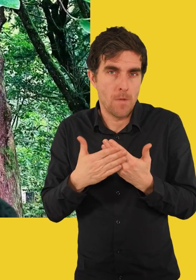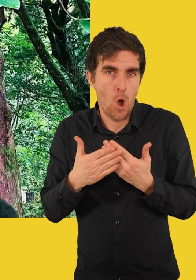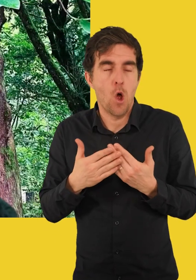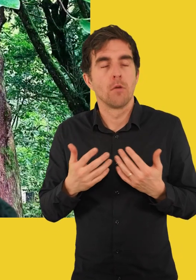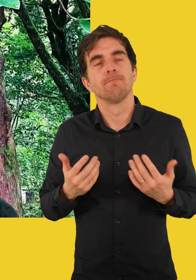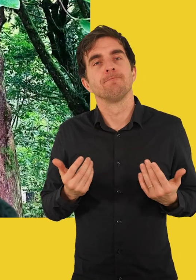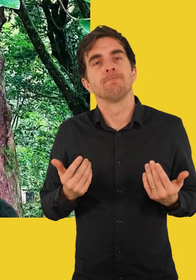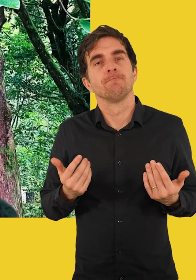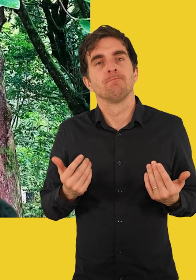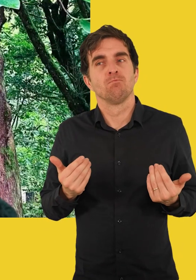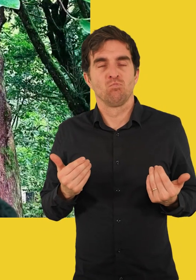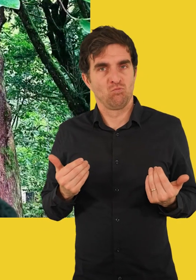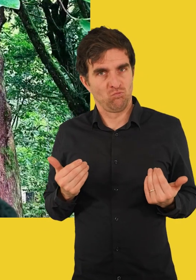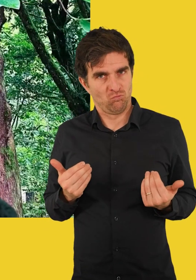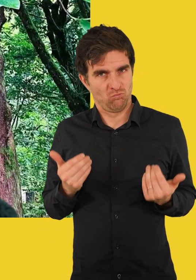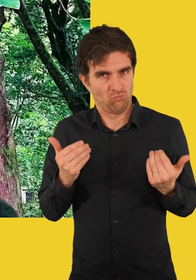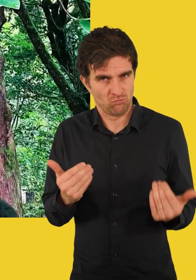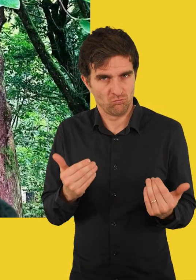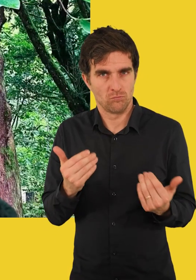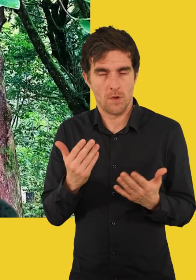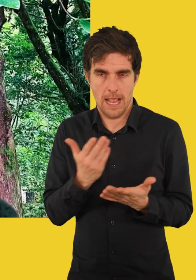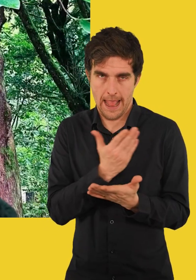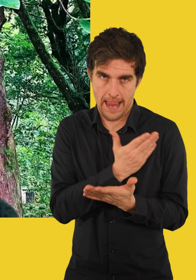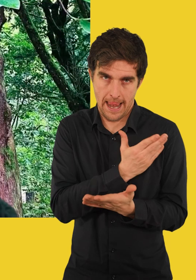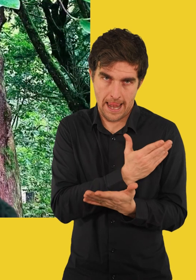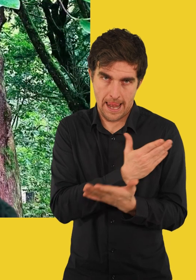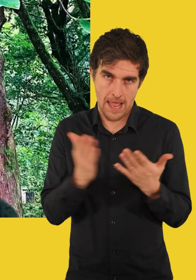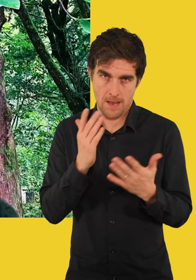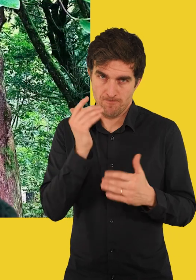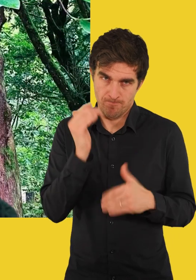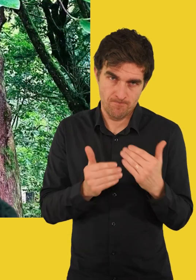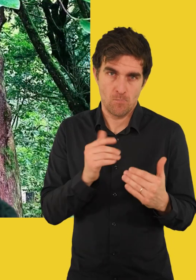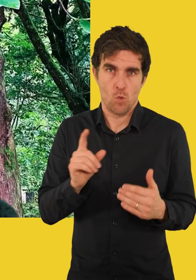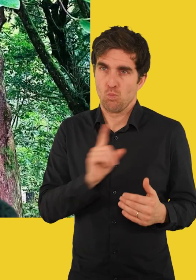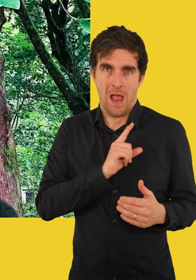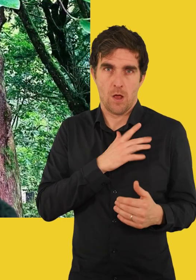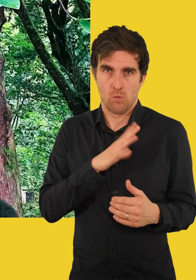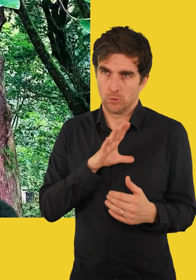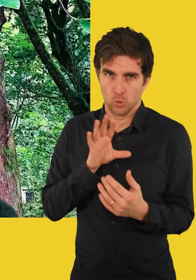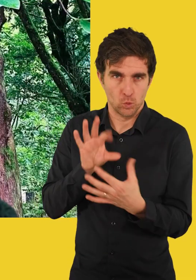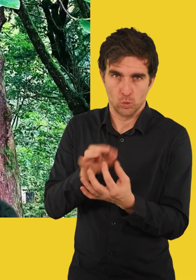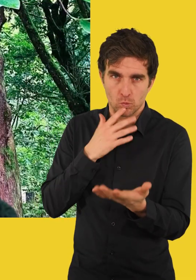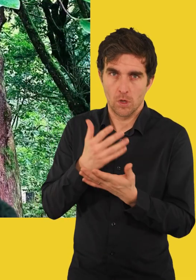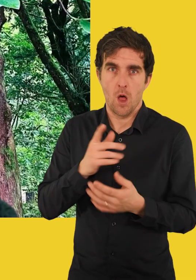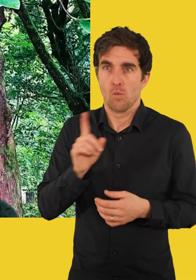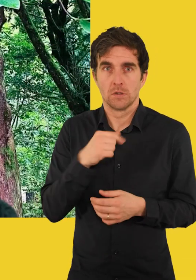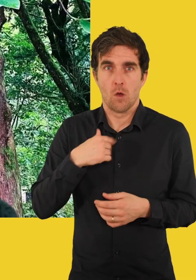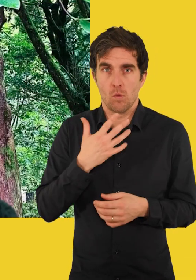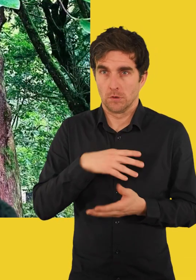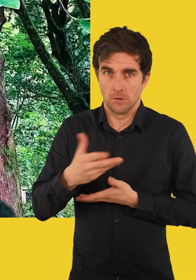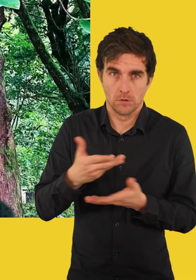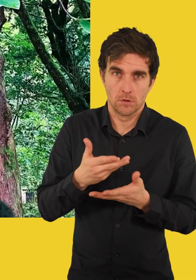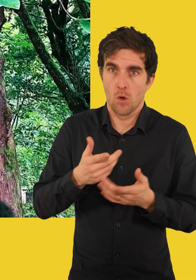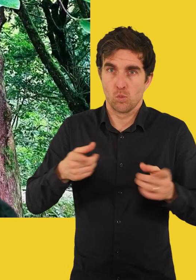like being more intentional, more deliberate about how I want to engage and the degree to which I want to engage in